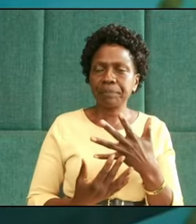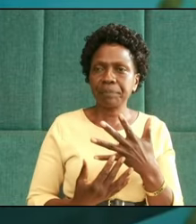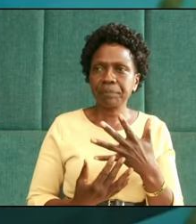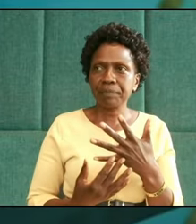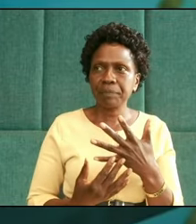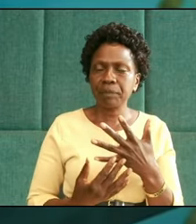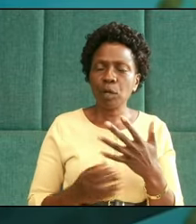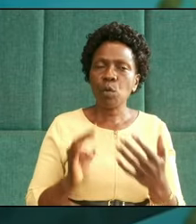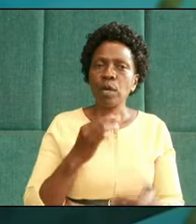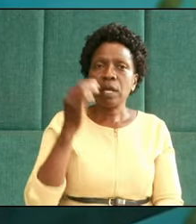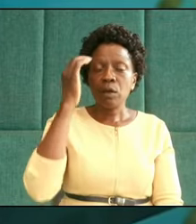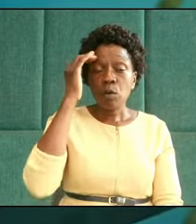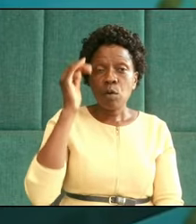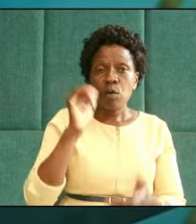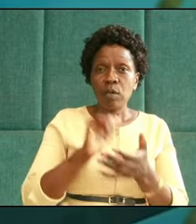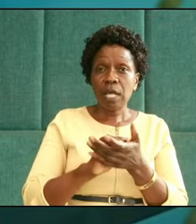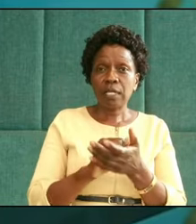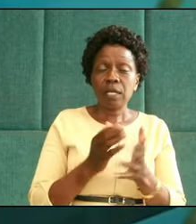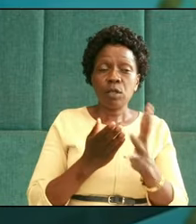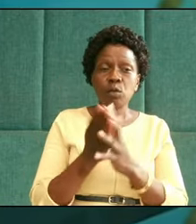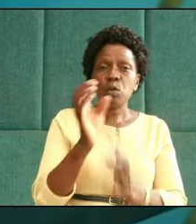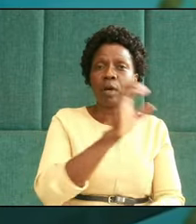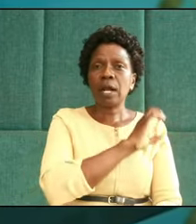therefore we know that through Christ,